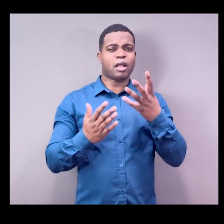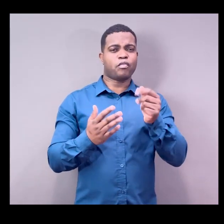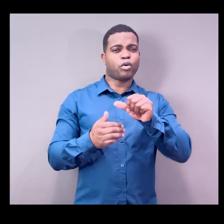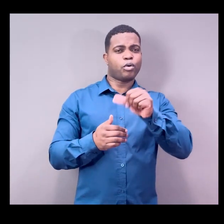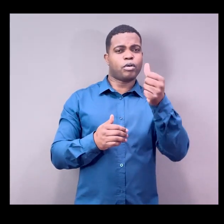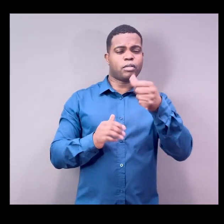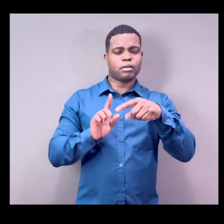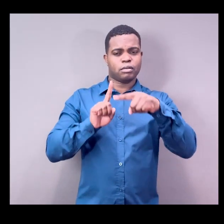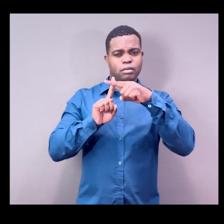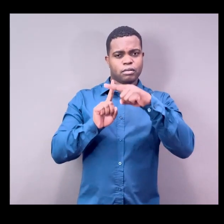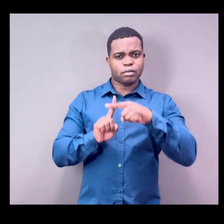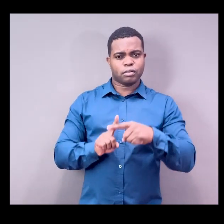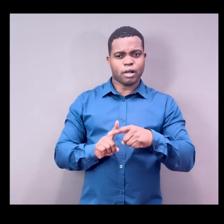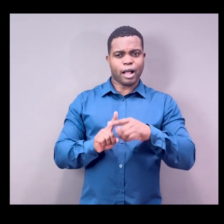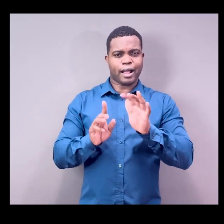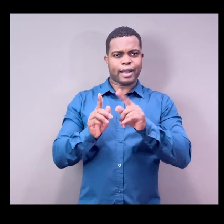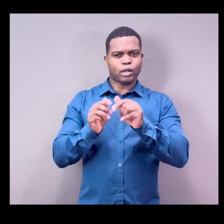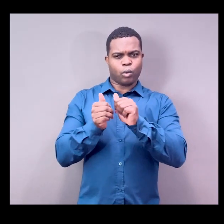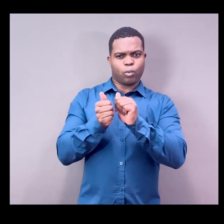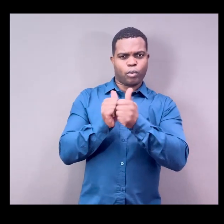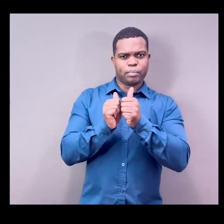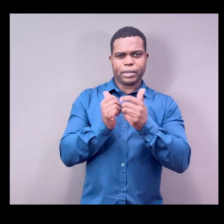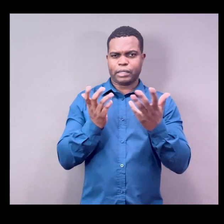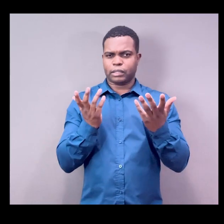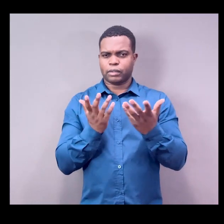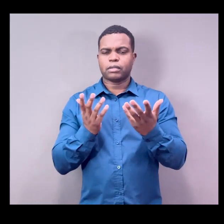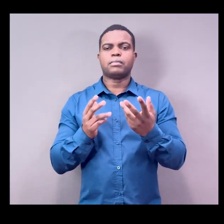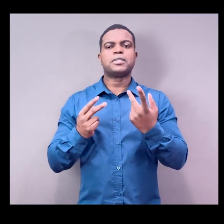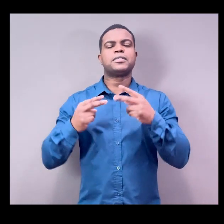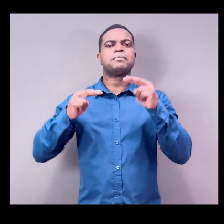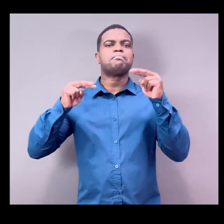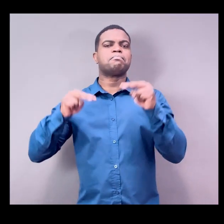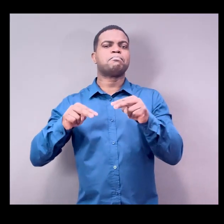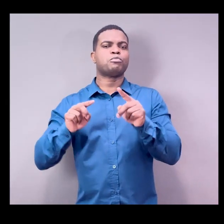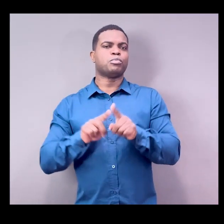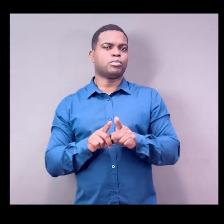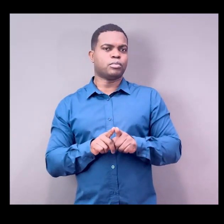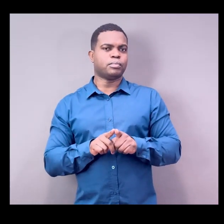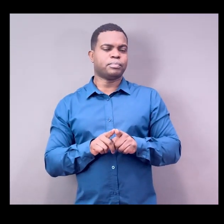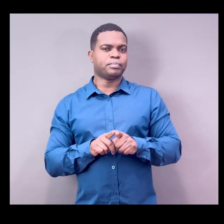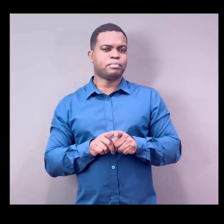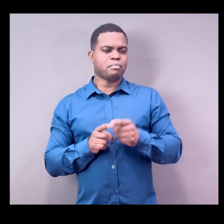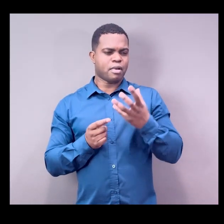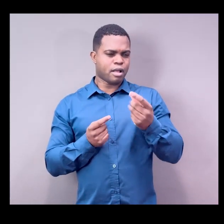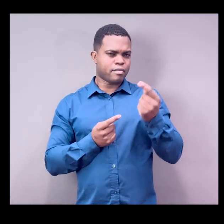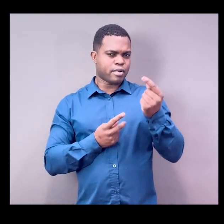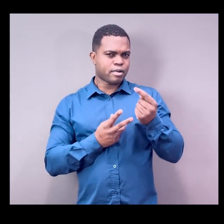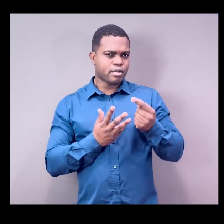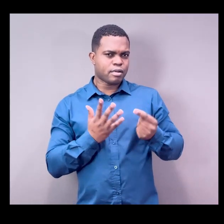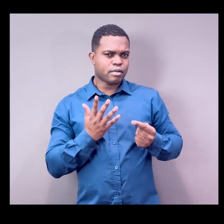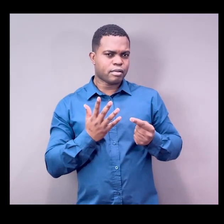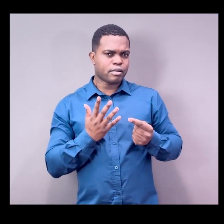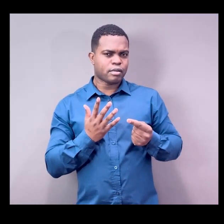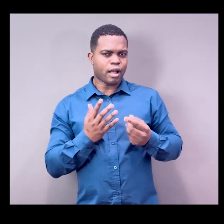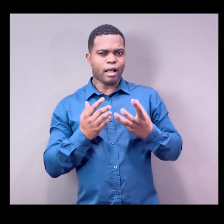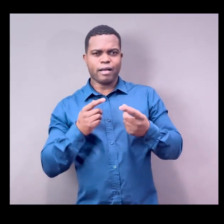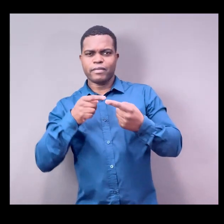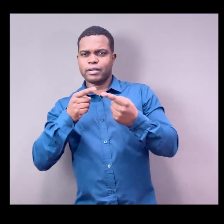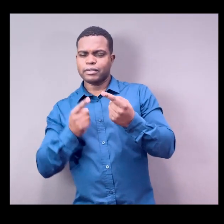You could check organizations that have done something similar and see what you